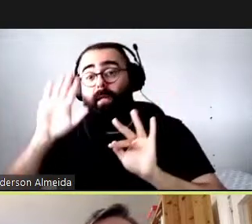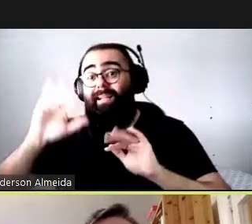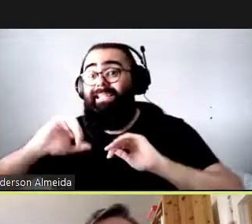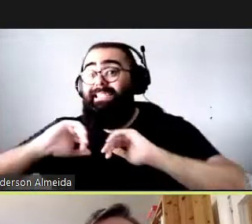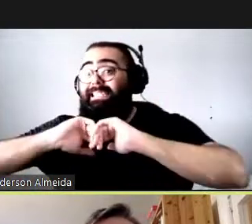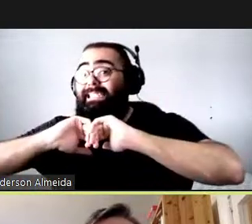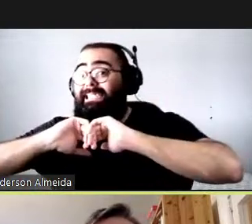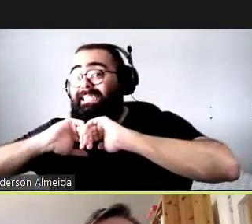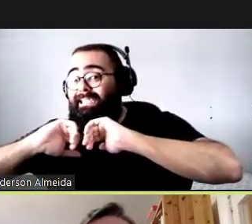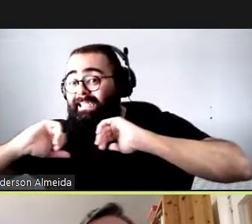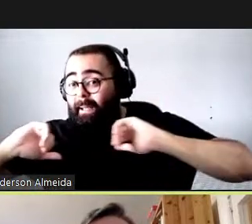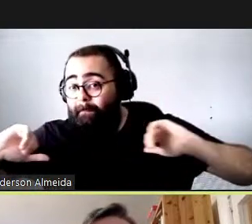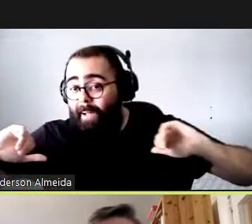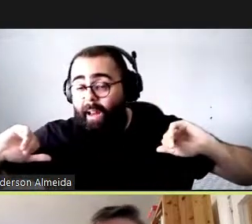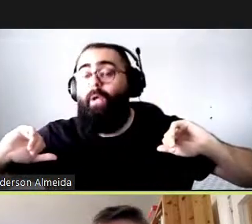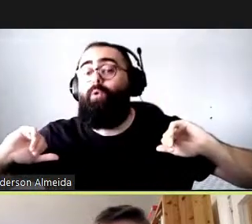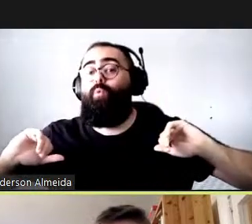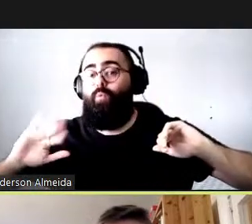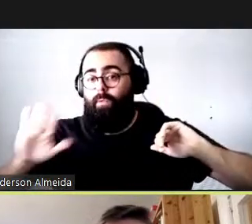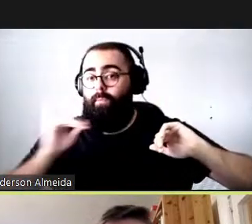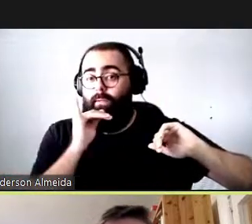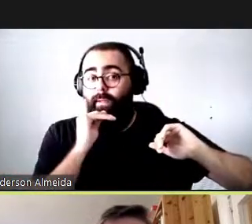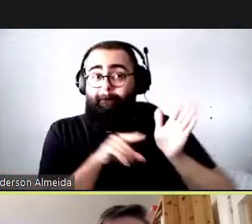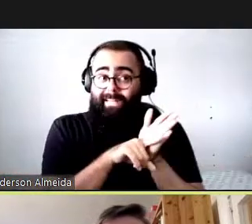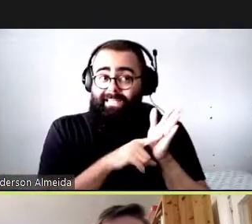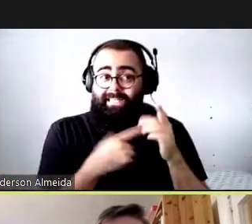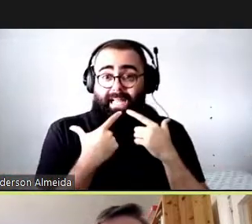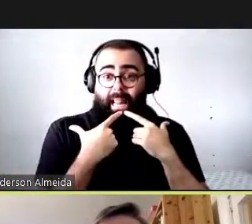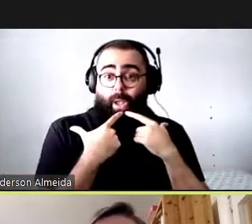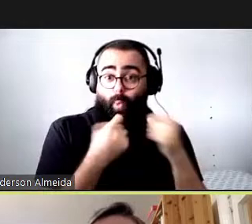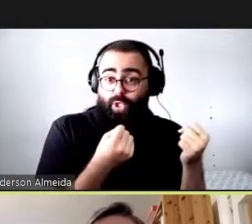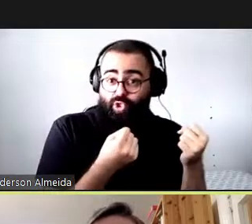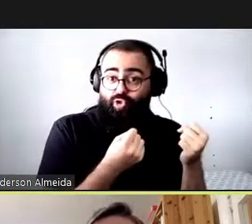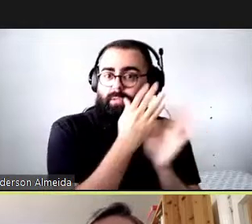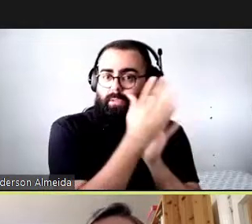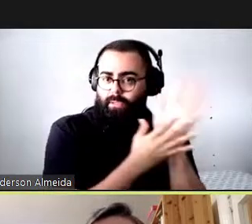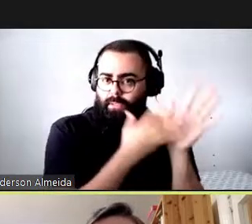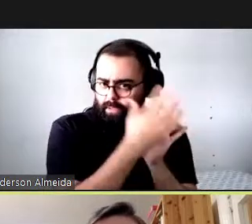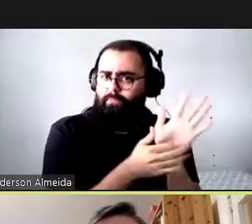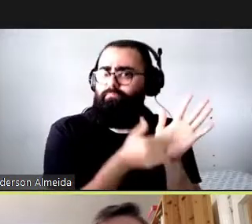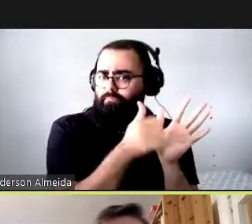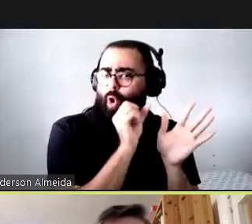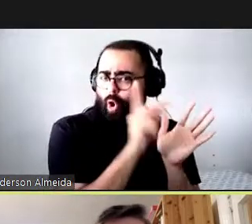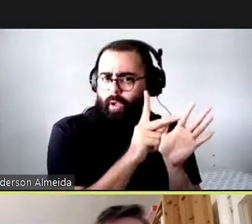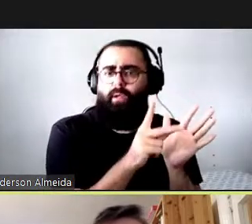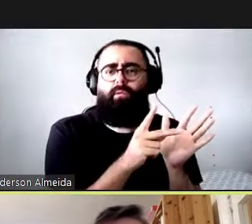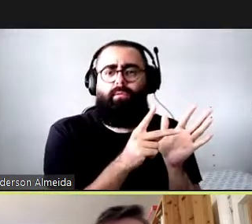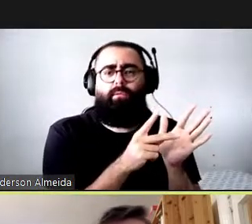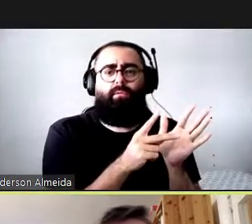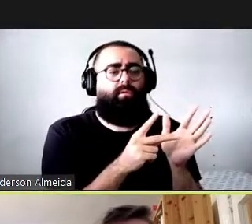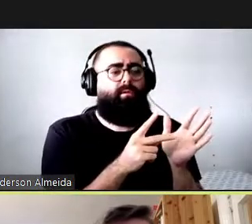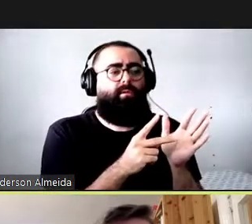its structural level, separate from how it's actually physically realized.